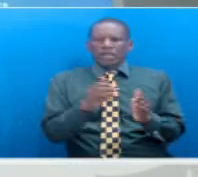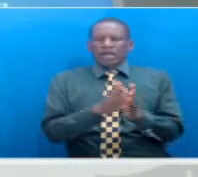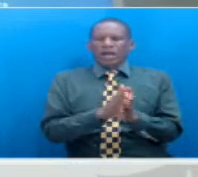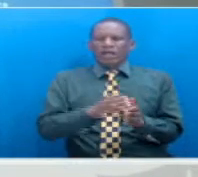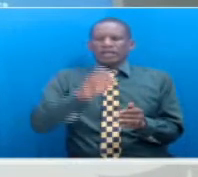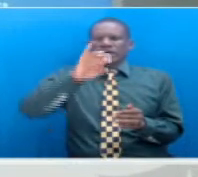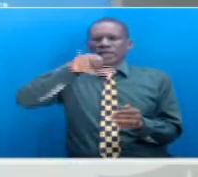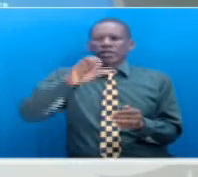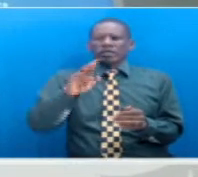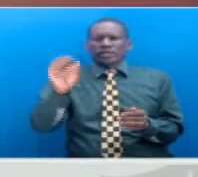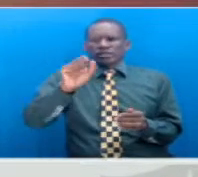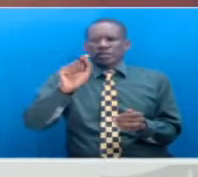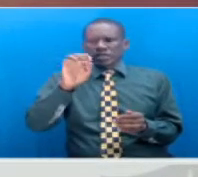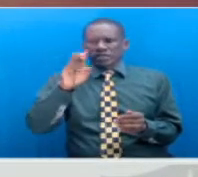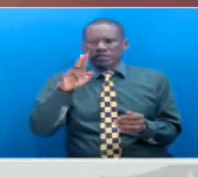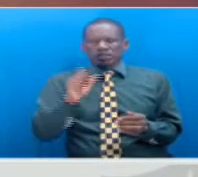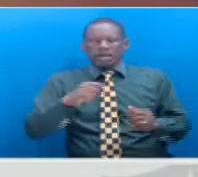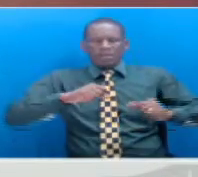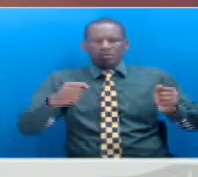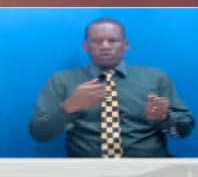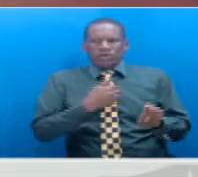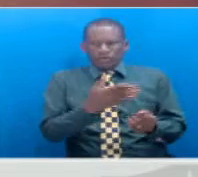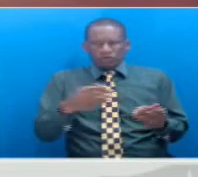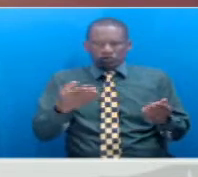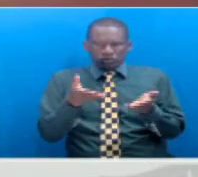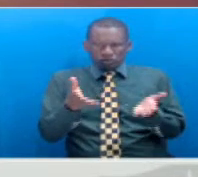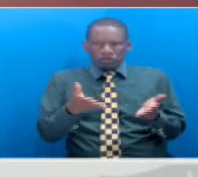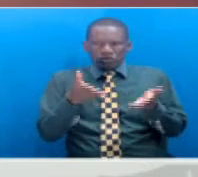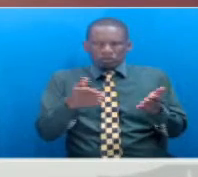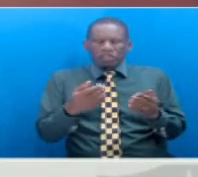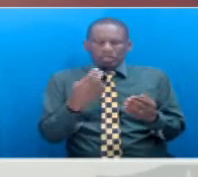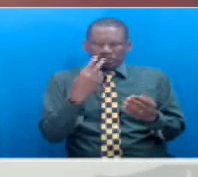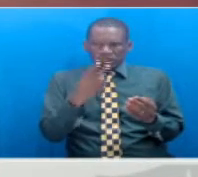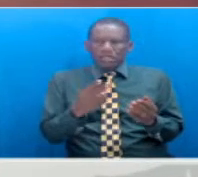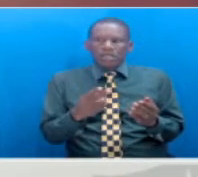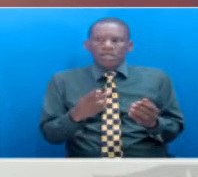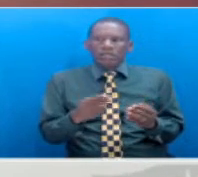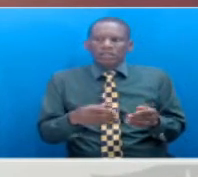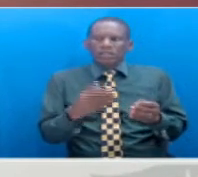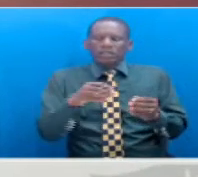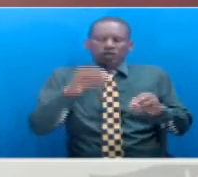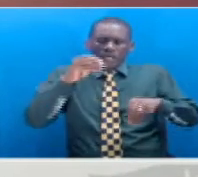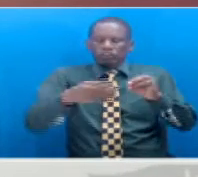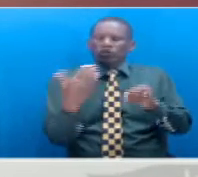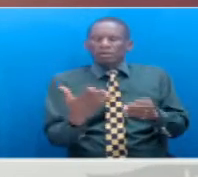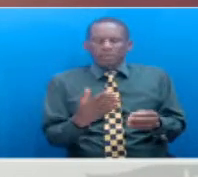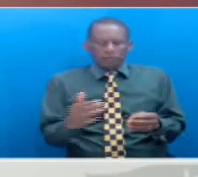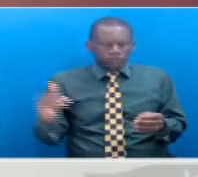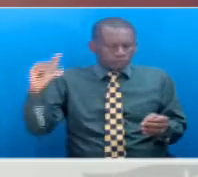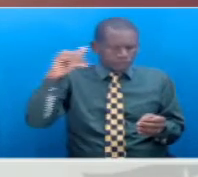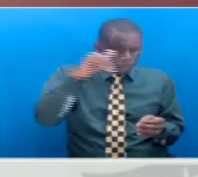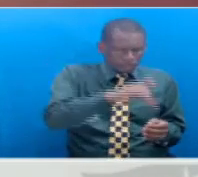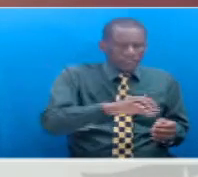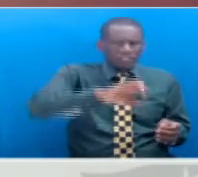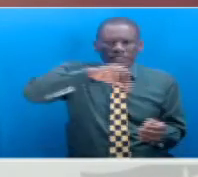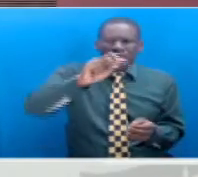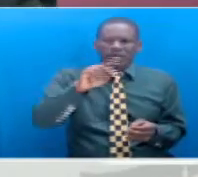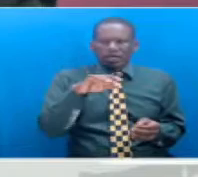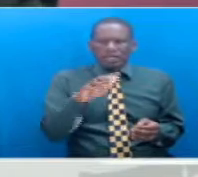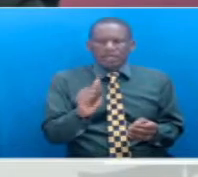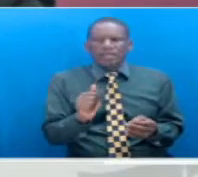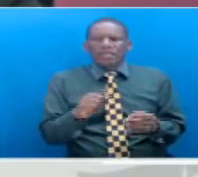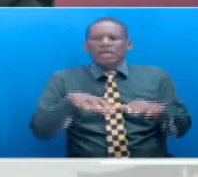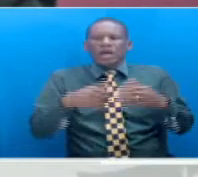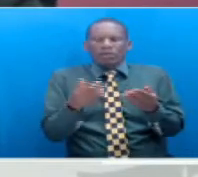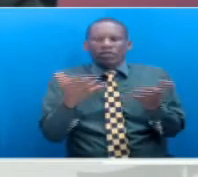Good to have you both. The other day, we saw papers begin to arrive at the Jomo Kenyatta International Airport. Where do things stand?